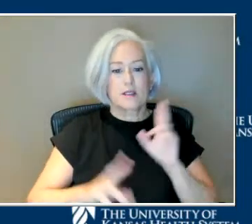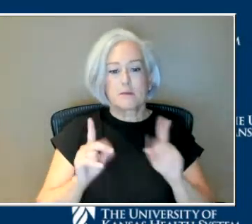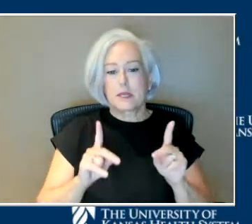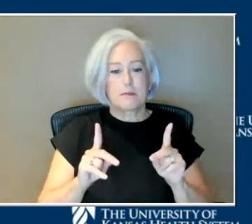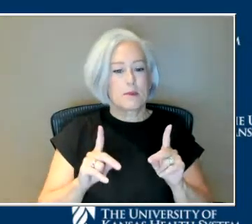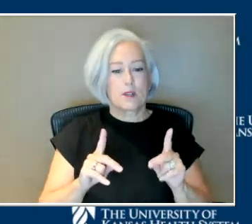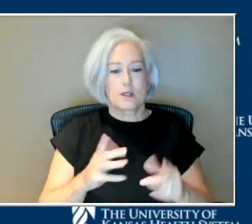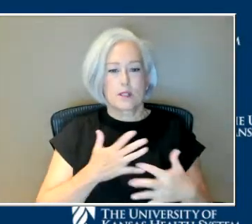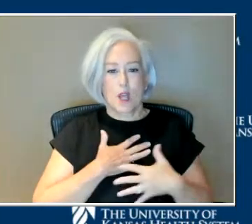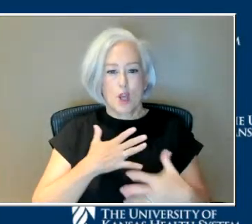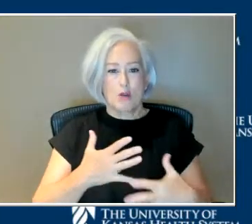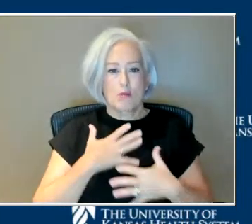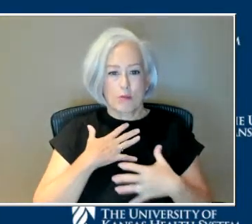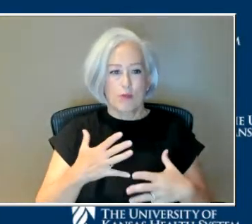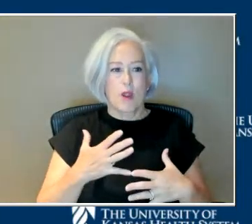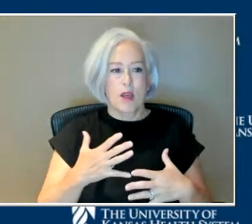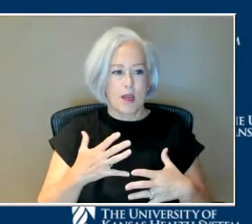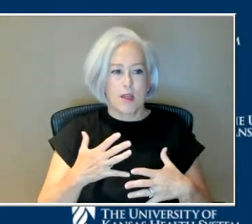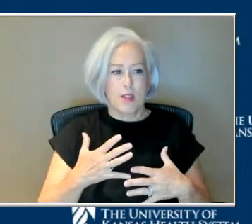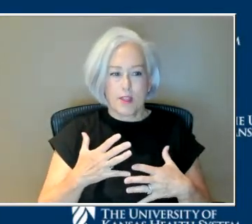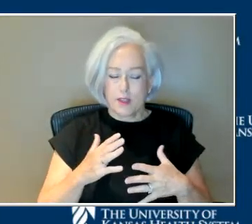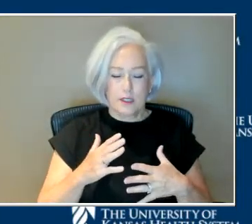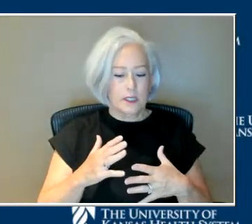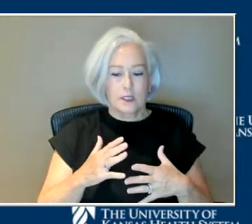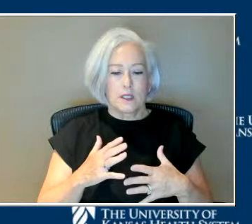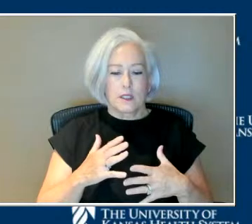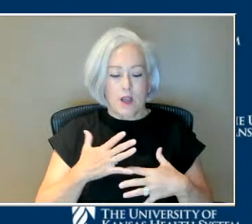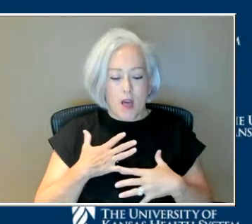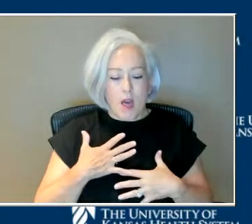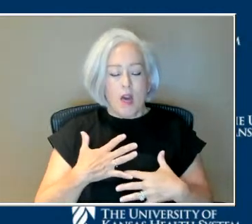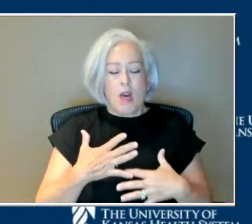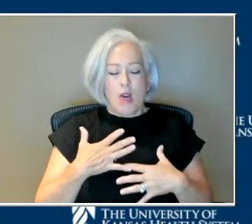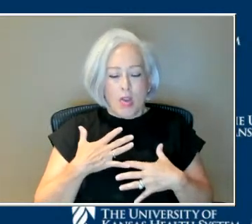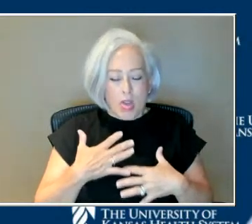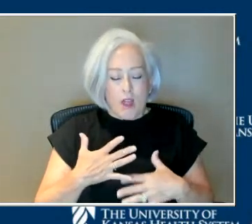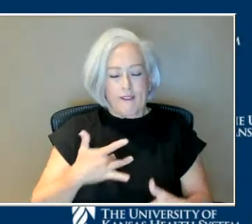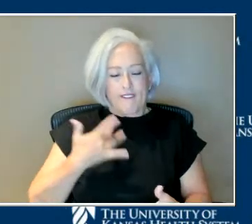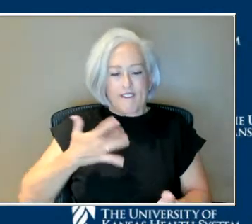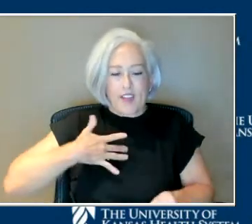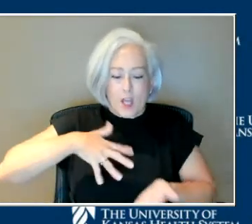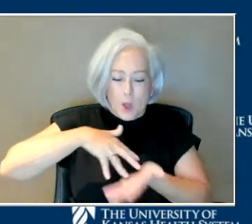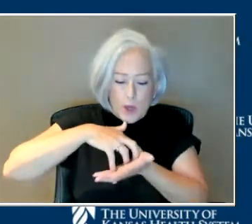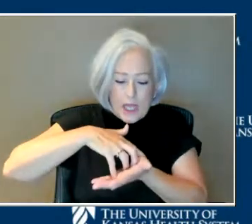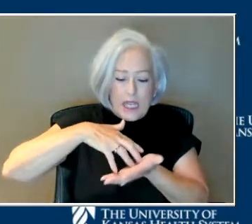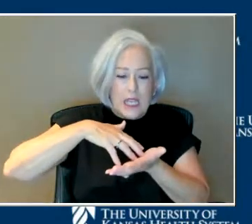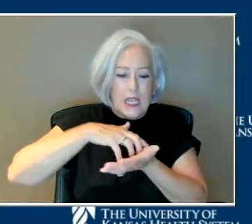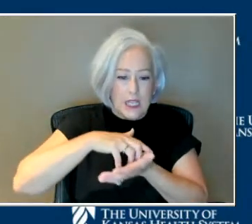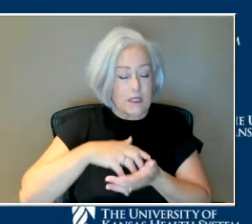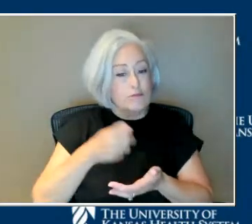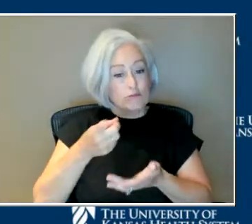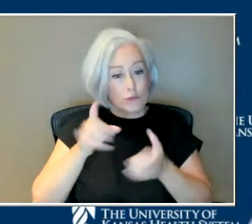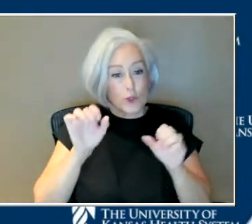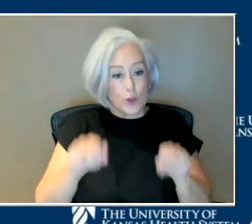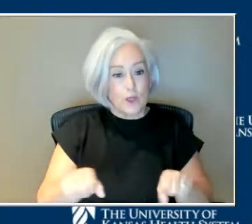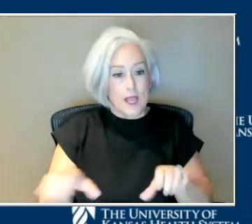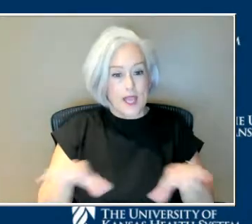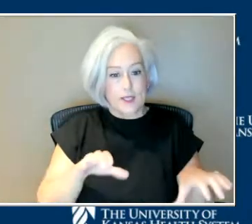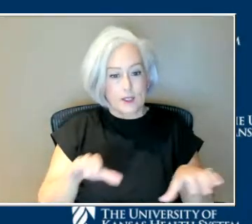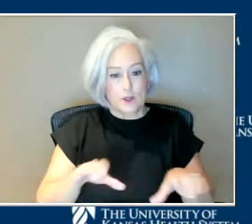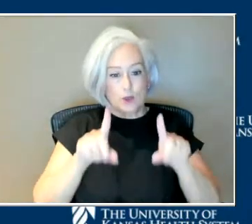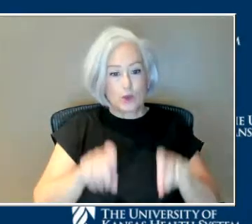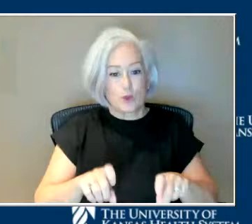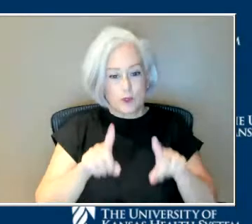profoundly weak. Is what I see when I get called. And yes, we can do tests where the blood enzymes for the